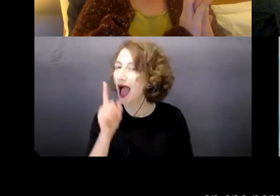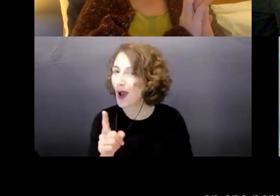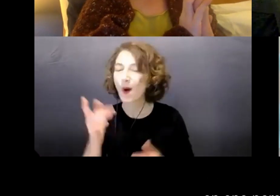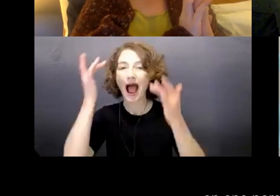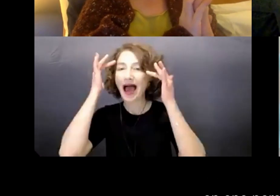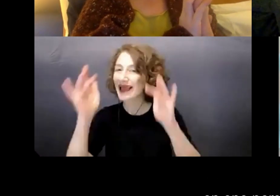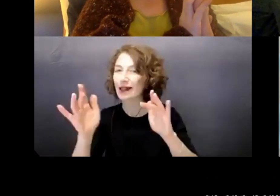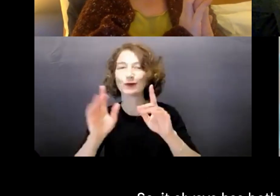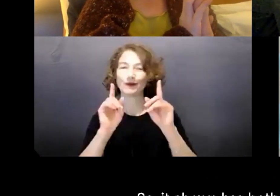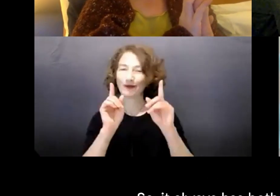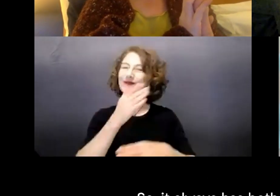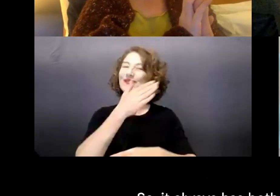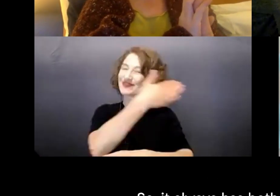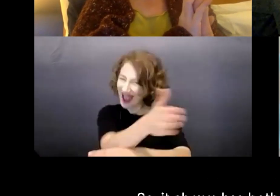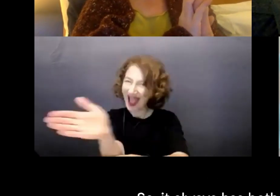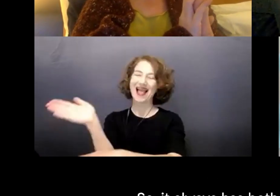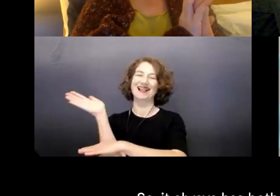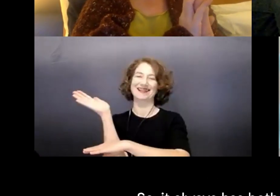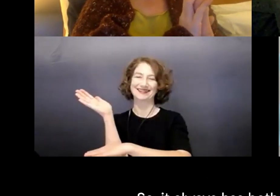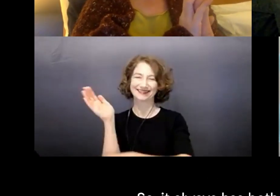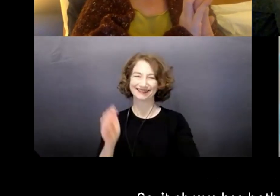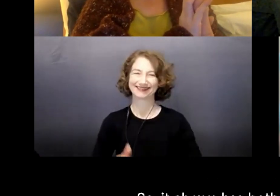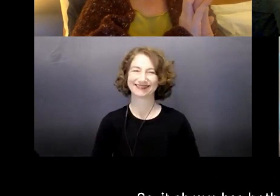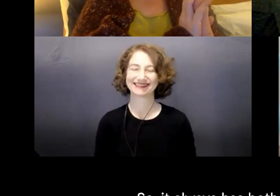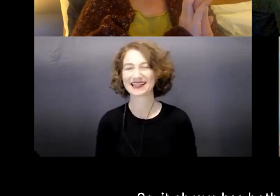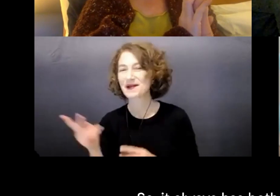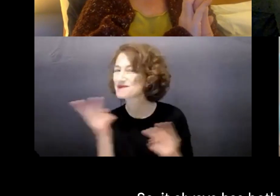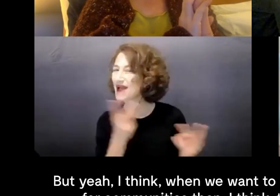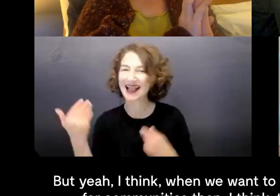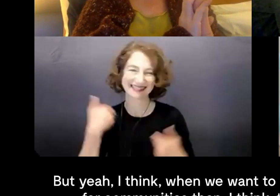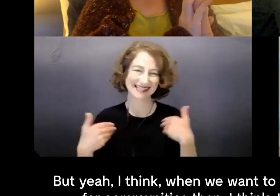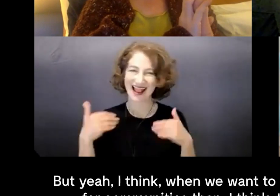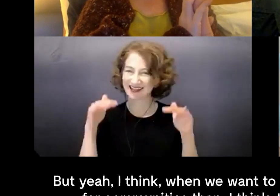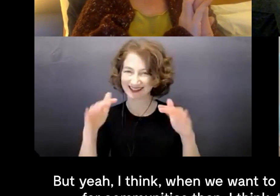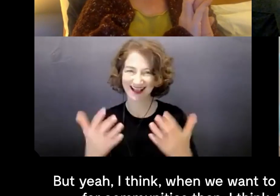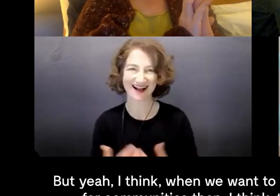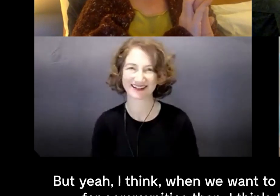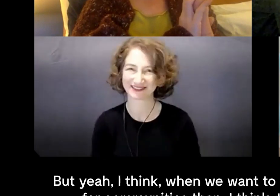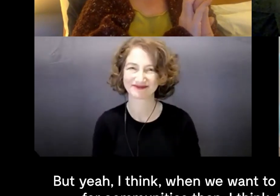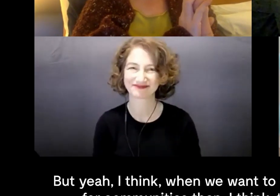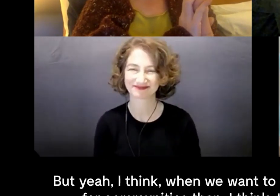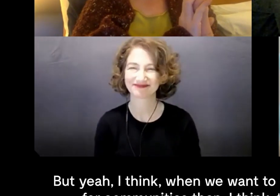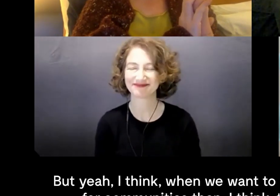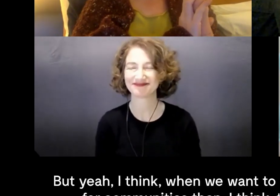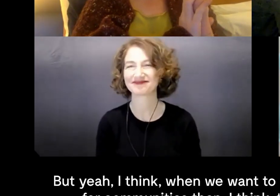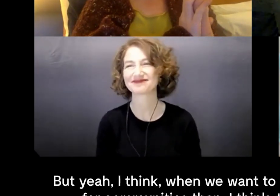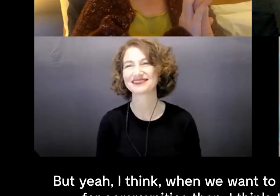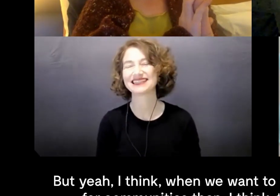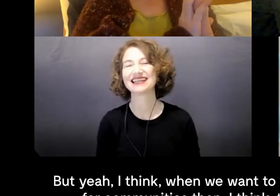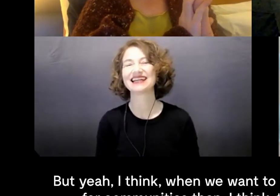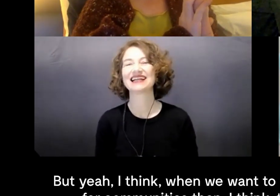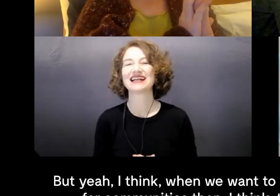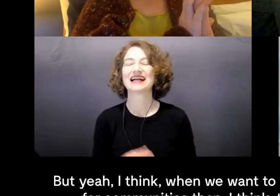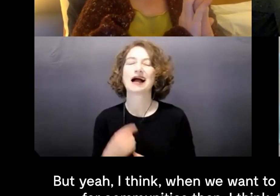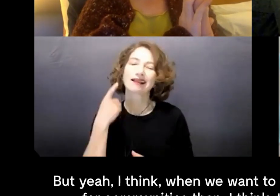CV on one person. So it always has both sides, I think. But yeah, I think when